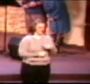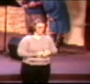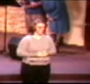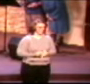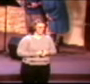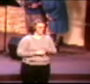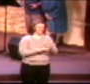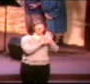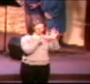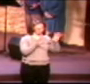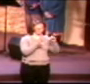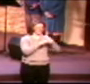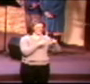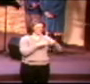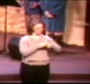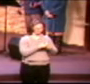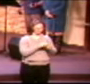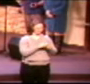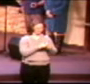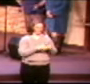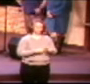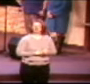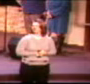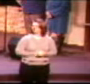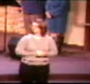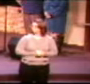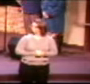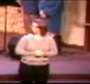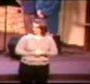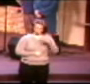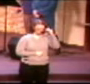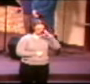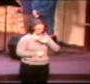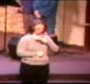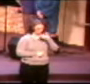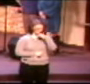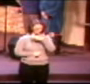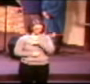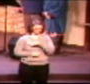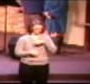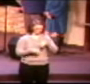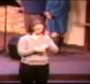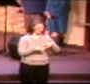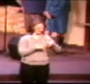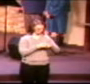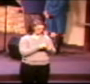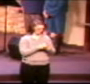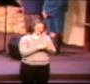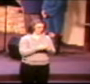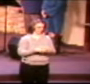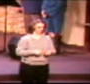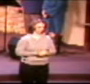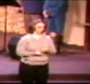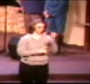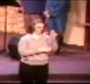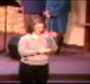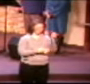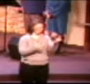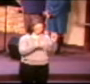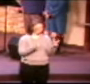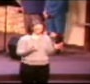beginning. Man and woman were in the beginning. And God